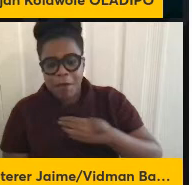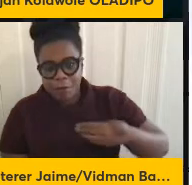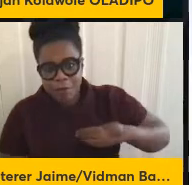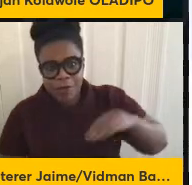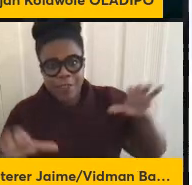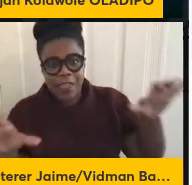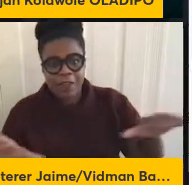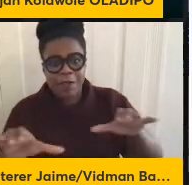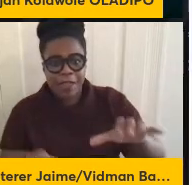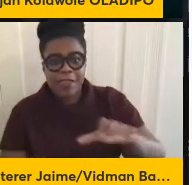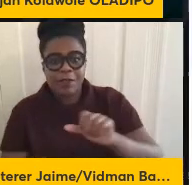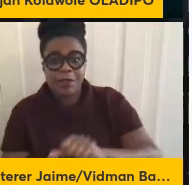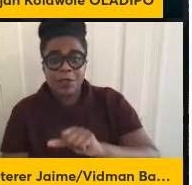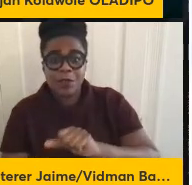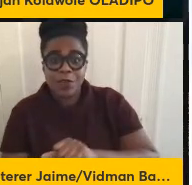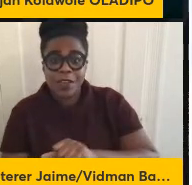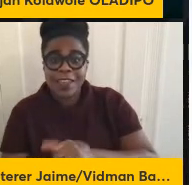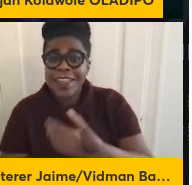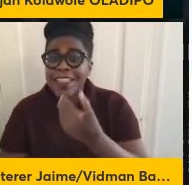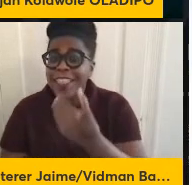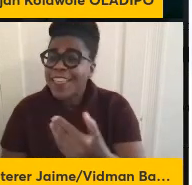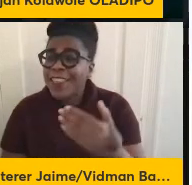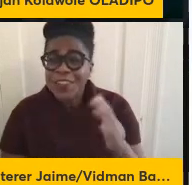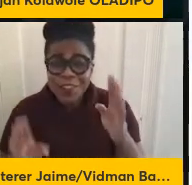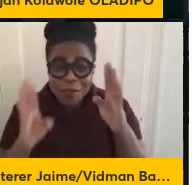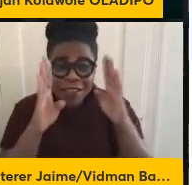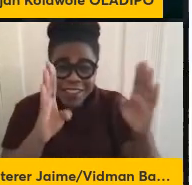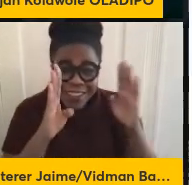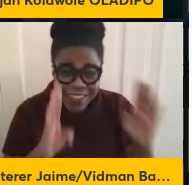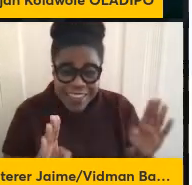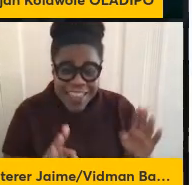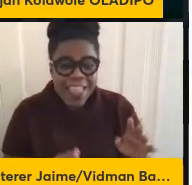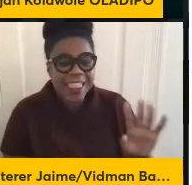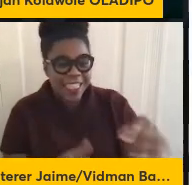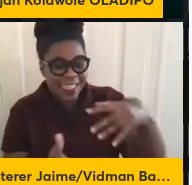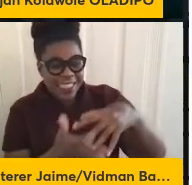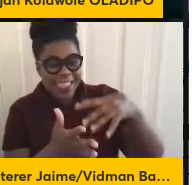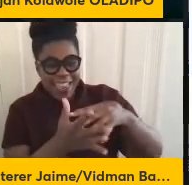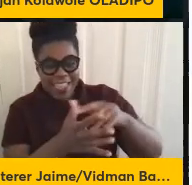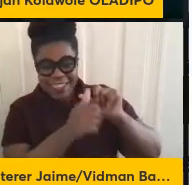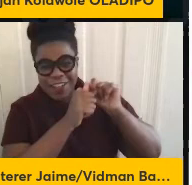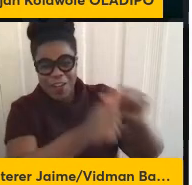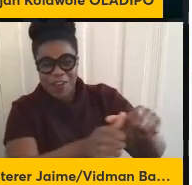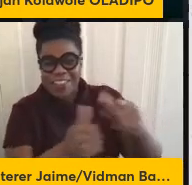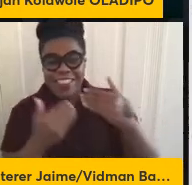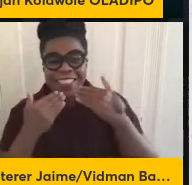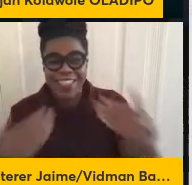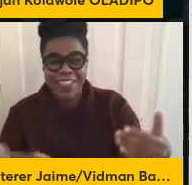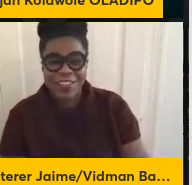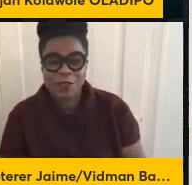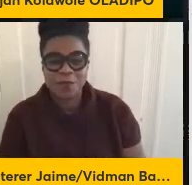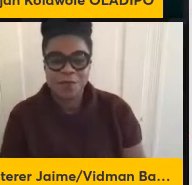work. So thank you for listening. This study is an ongoing study. Thank you.